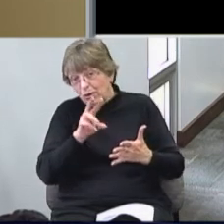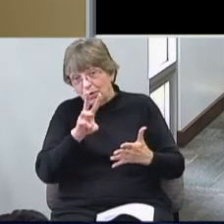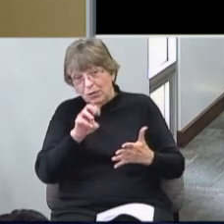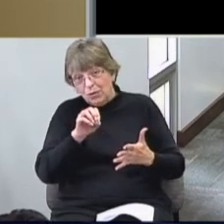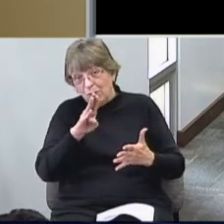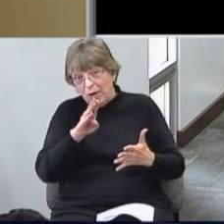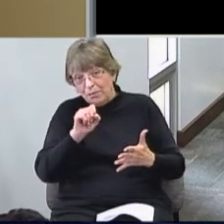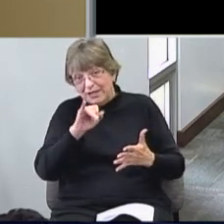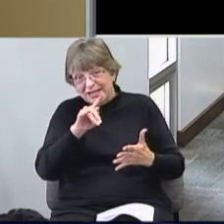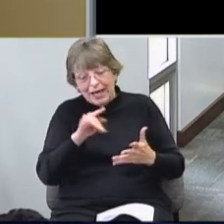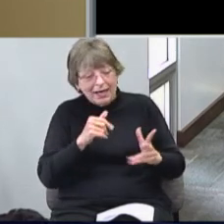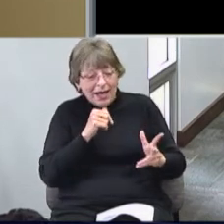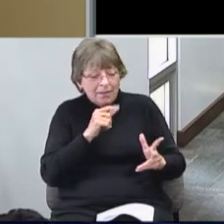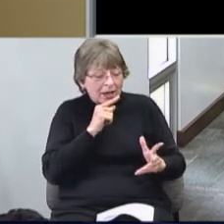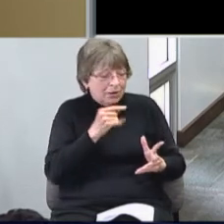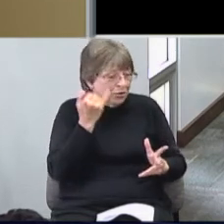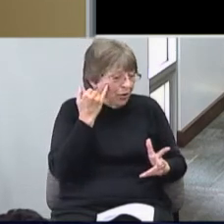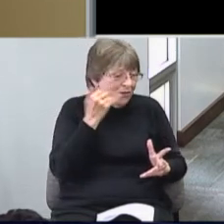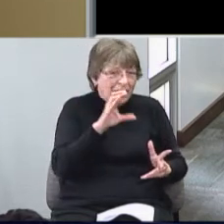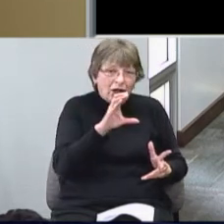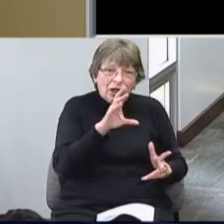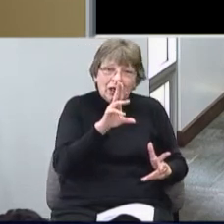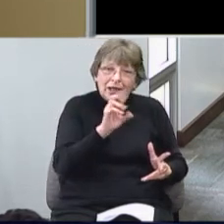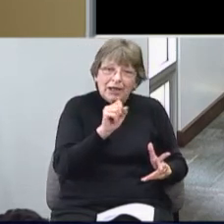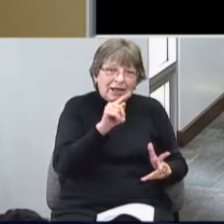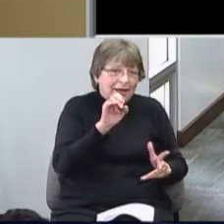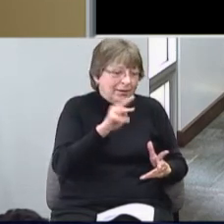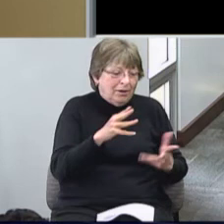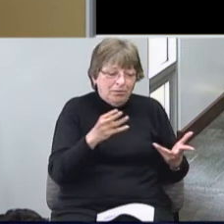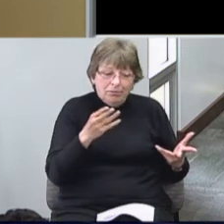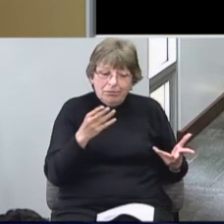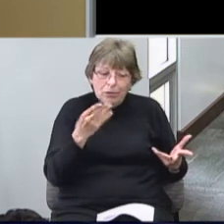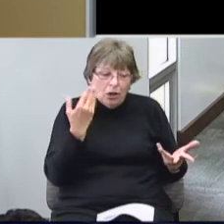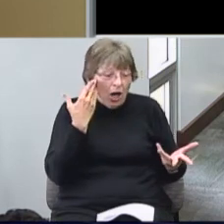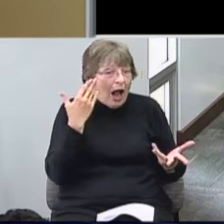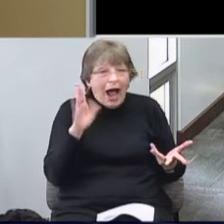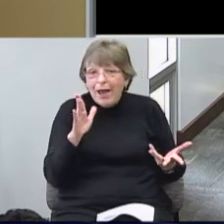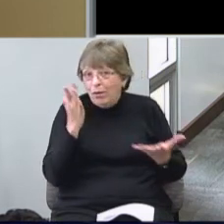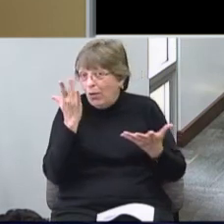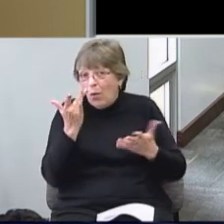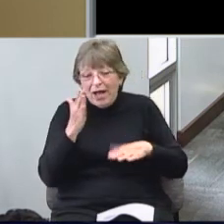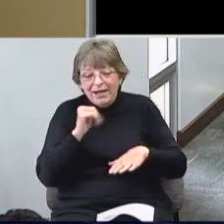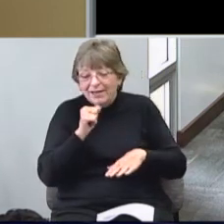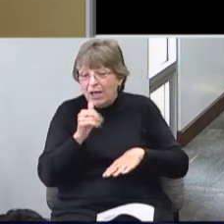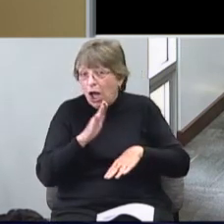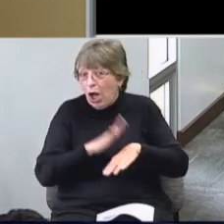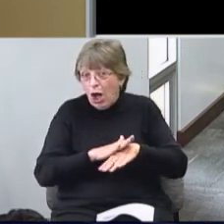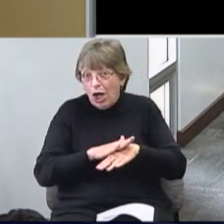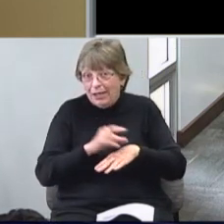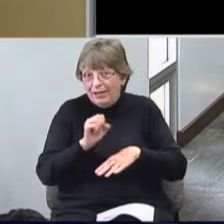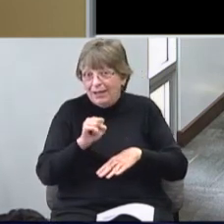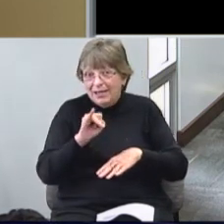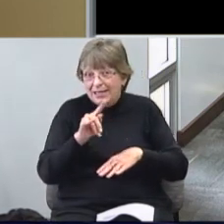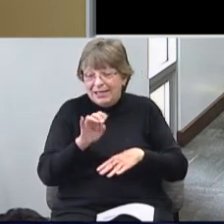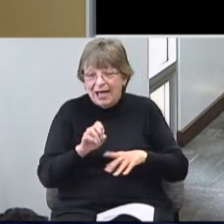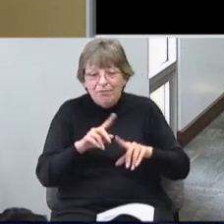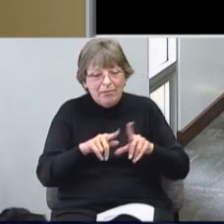more custom or why they are not listed on their website. At any rate, even the